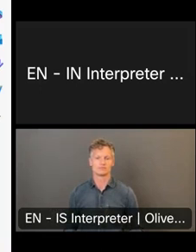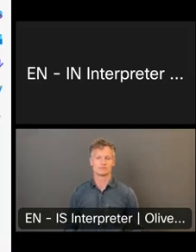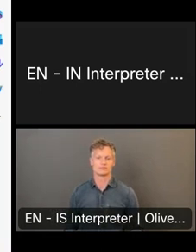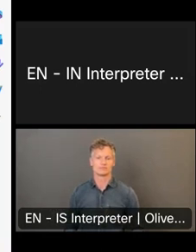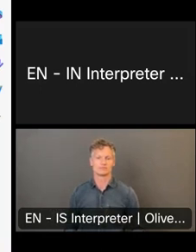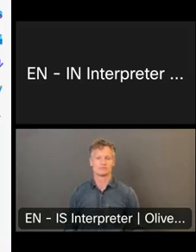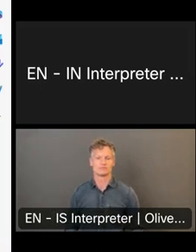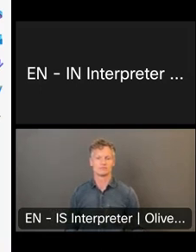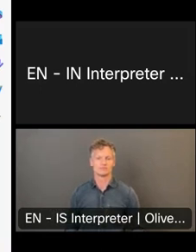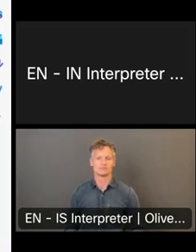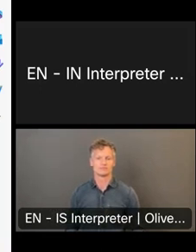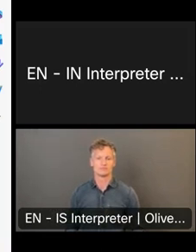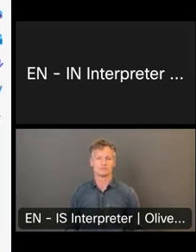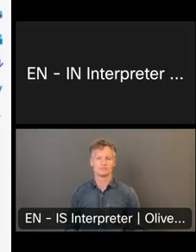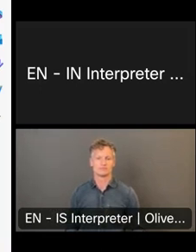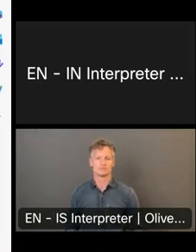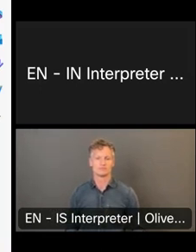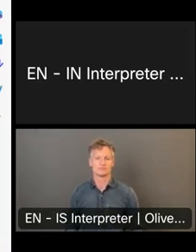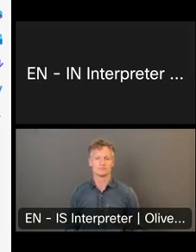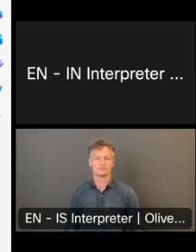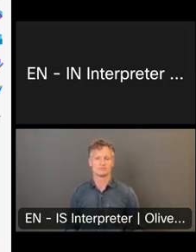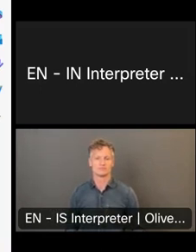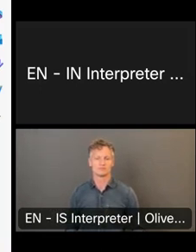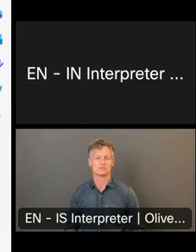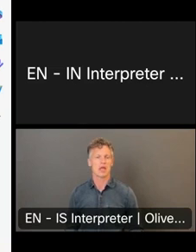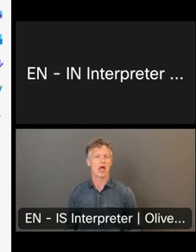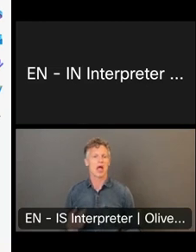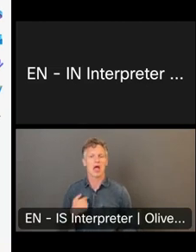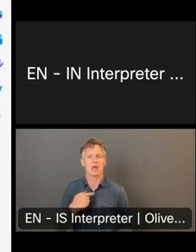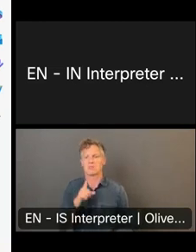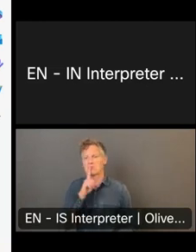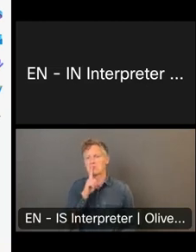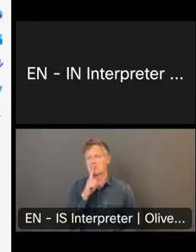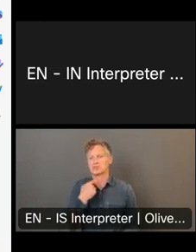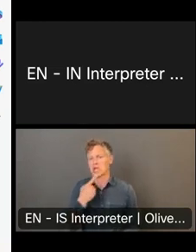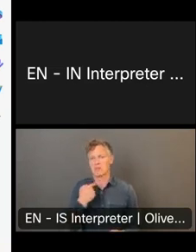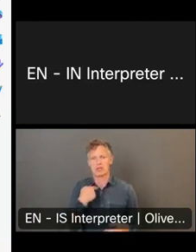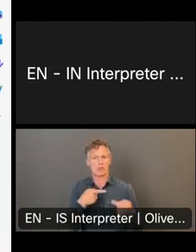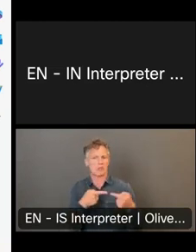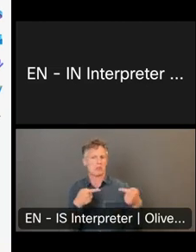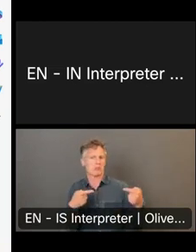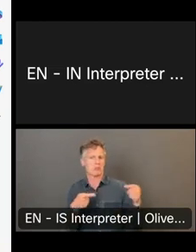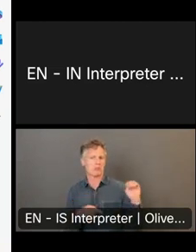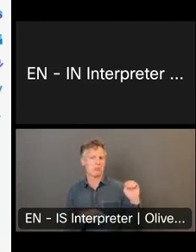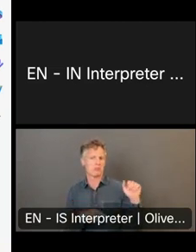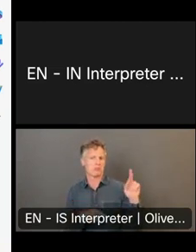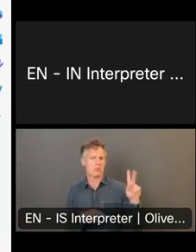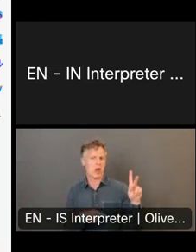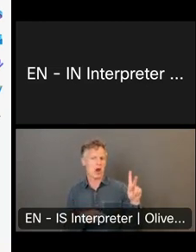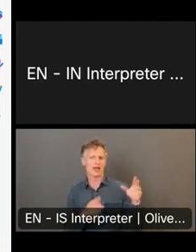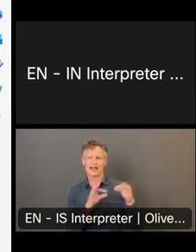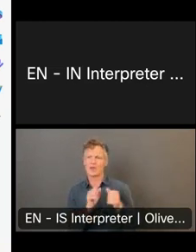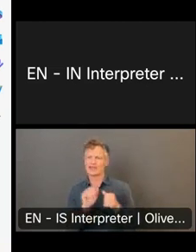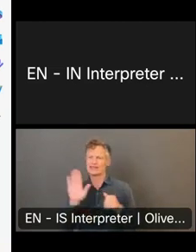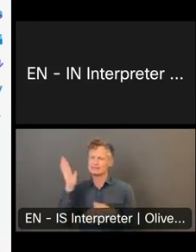overlay on the basic linguistic system. I don't think I'm disagreeing with Mark in discussing interjections, which would figure in this